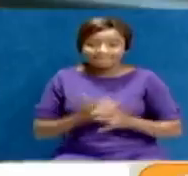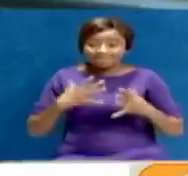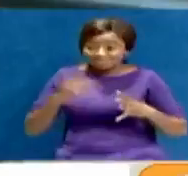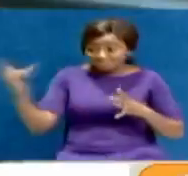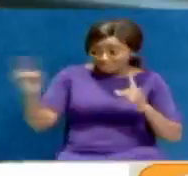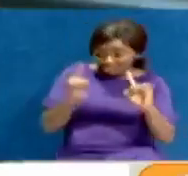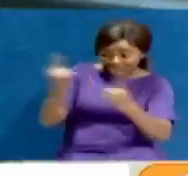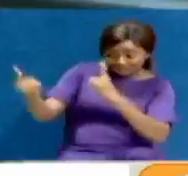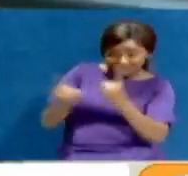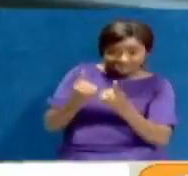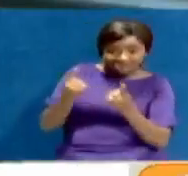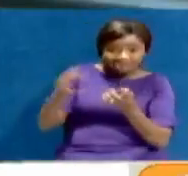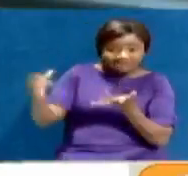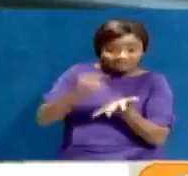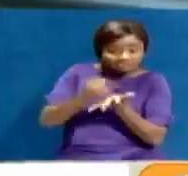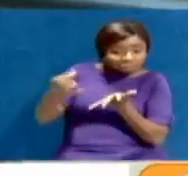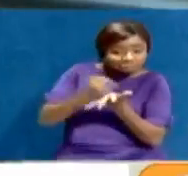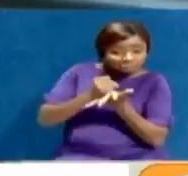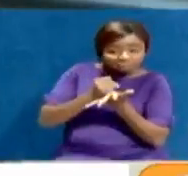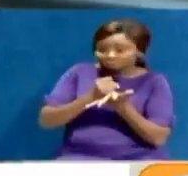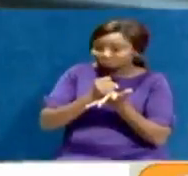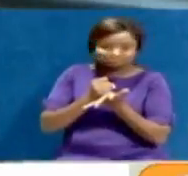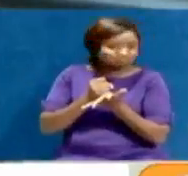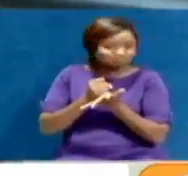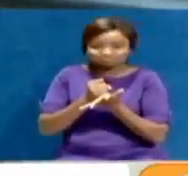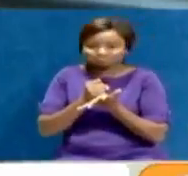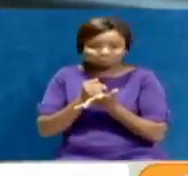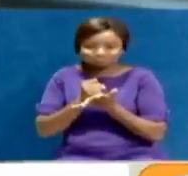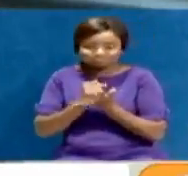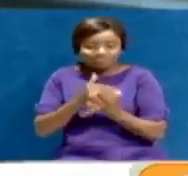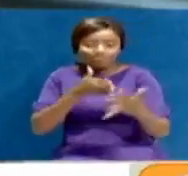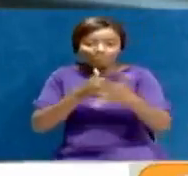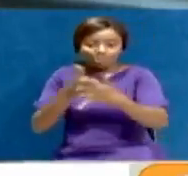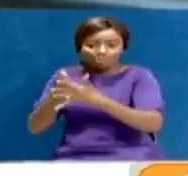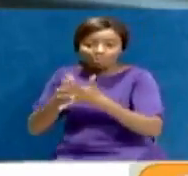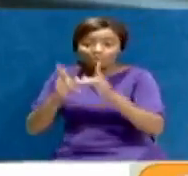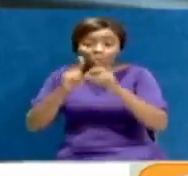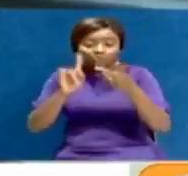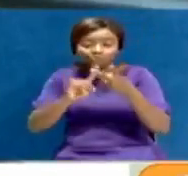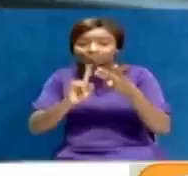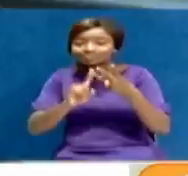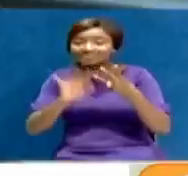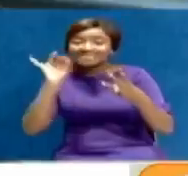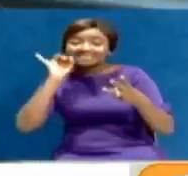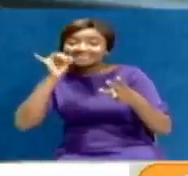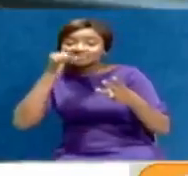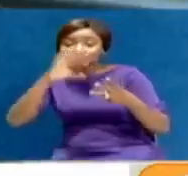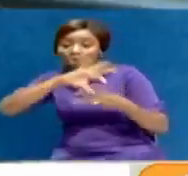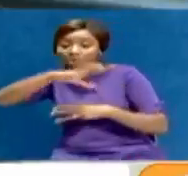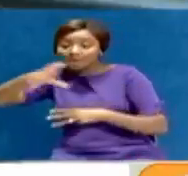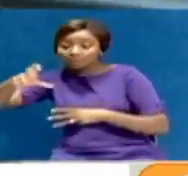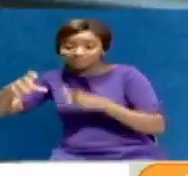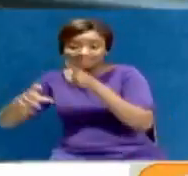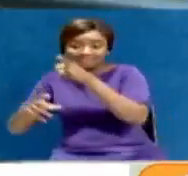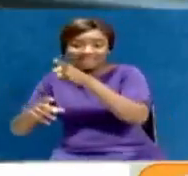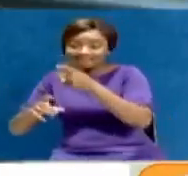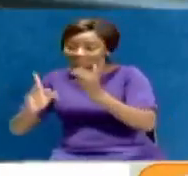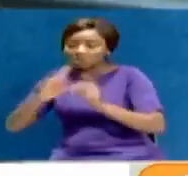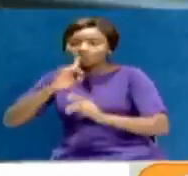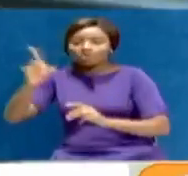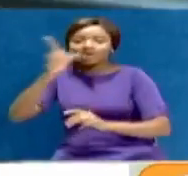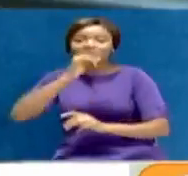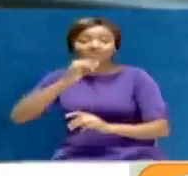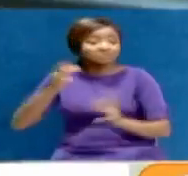stop admissions of new patients. Meanwhile, the county government of Isiolo has issued a directive to suspend